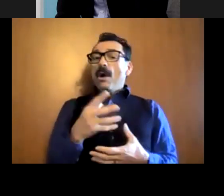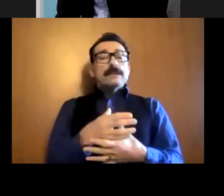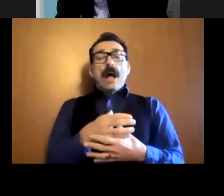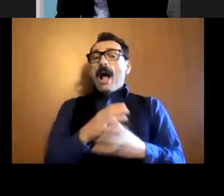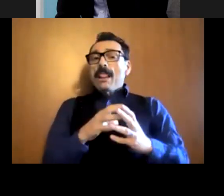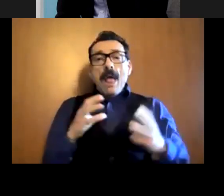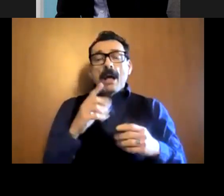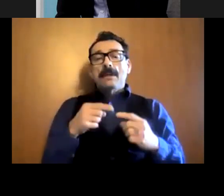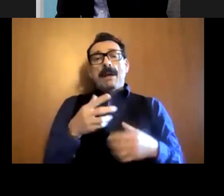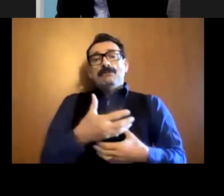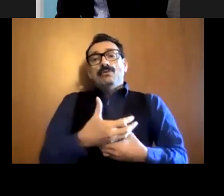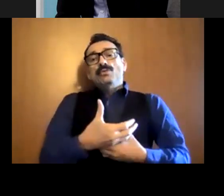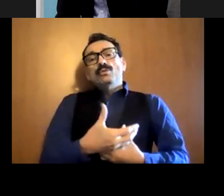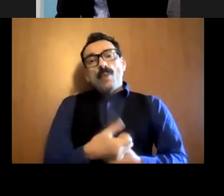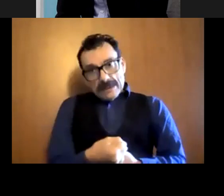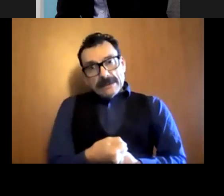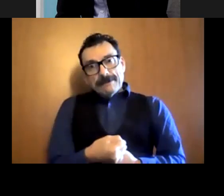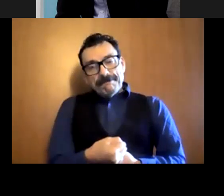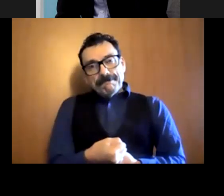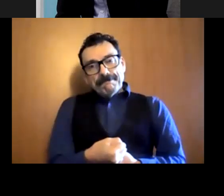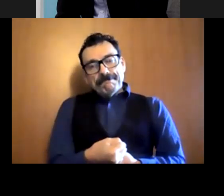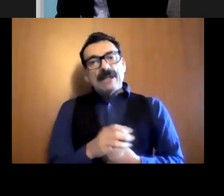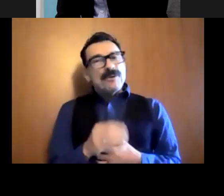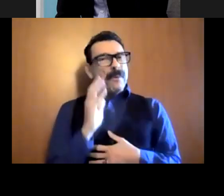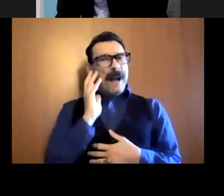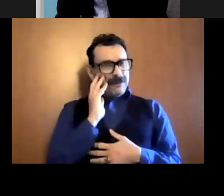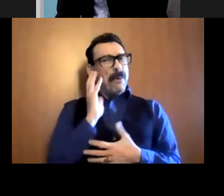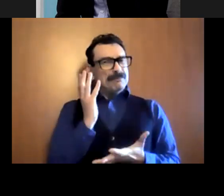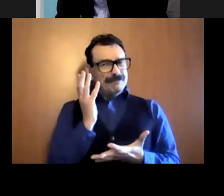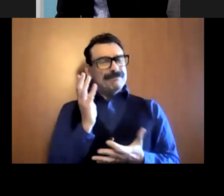sometimes we get a little frustrated, but we also have to really